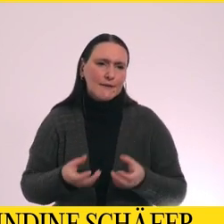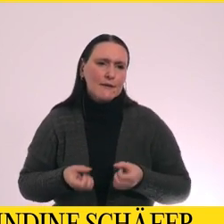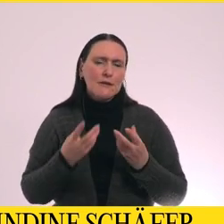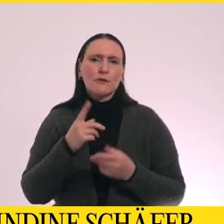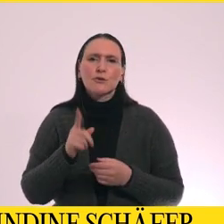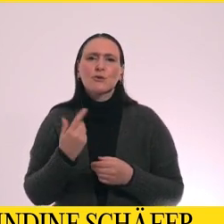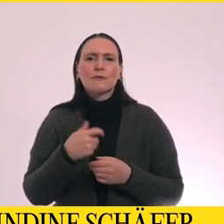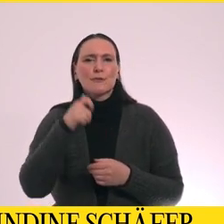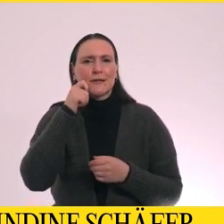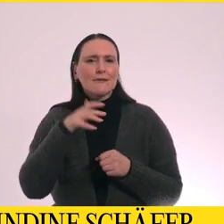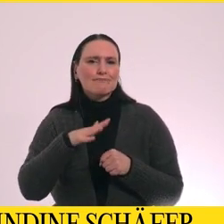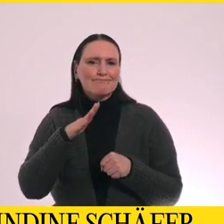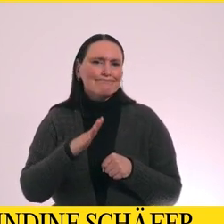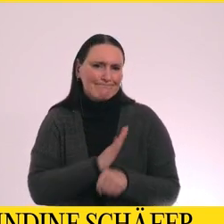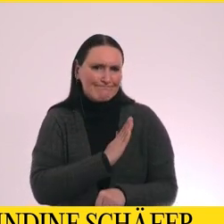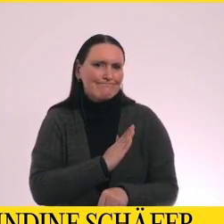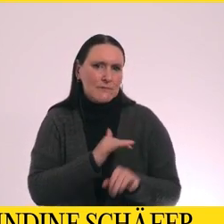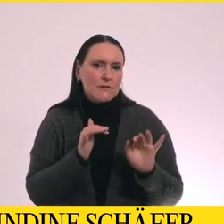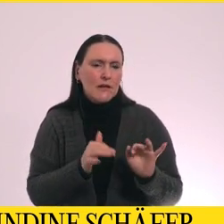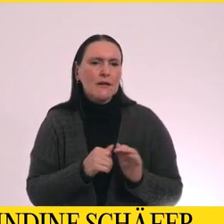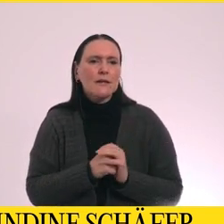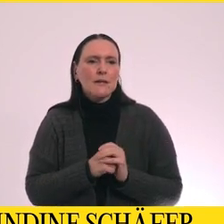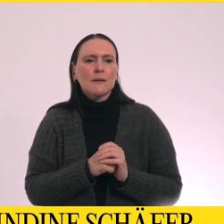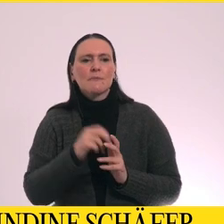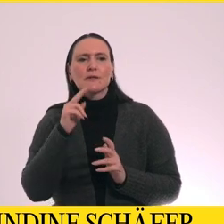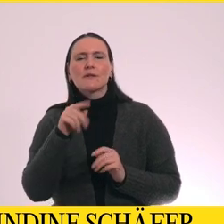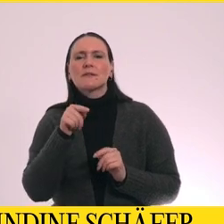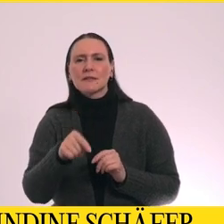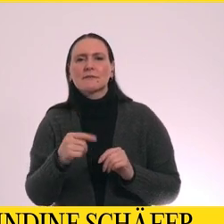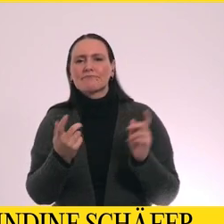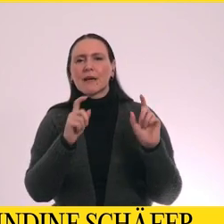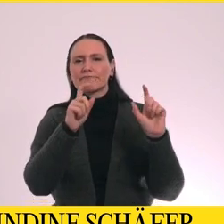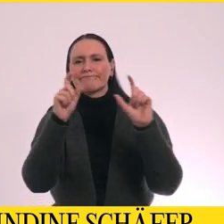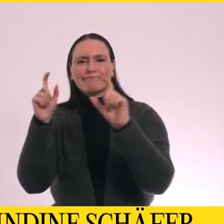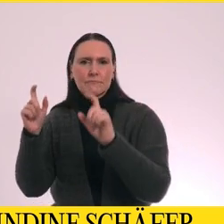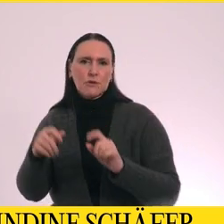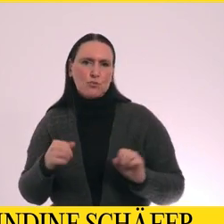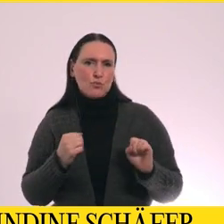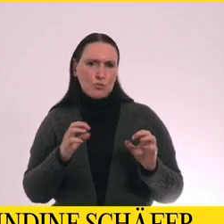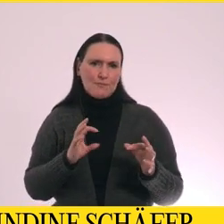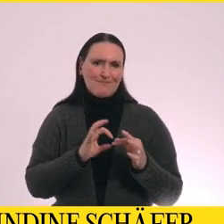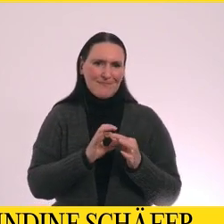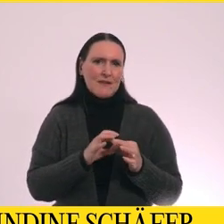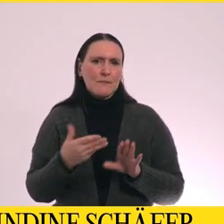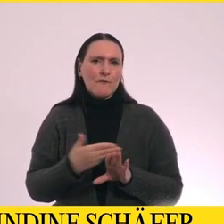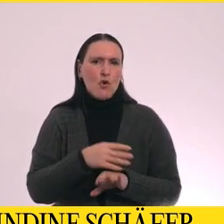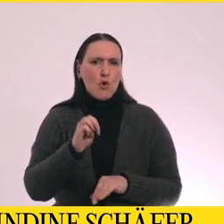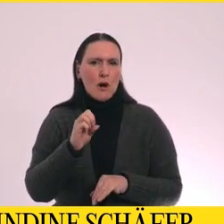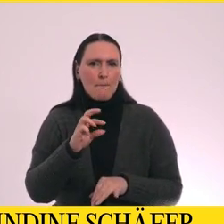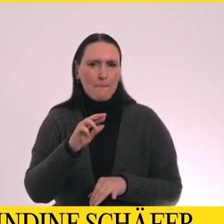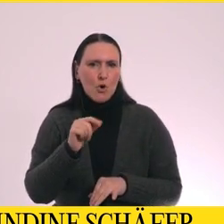think we've already touched upon some of these topics. I mean, I think it was absolutely essential what Morten just said